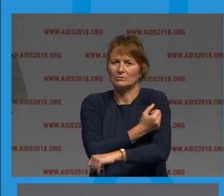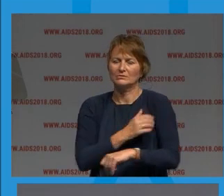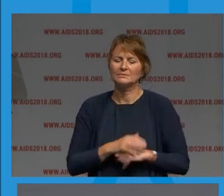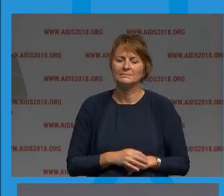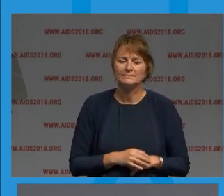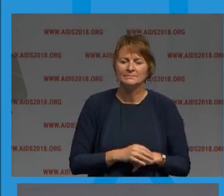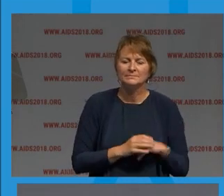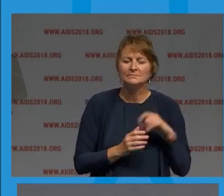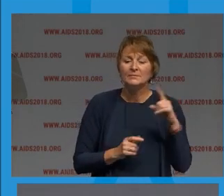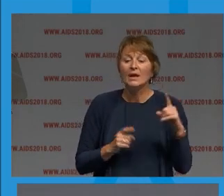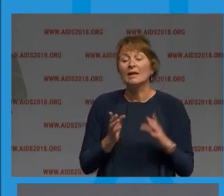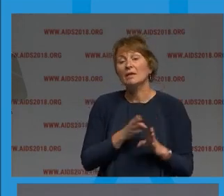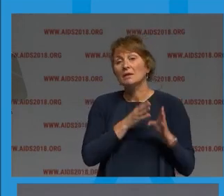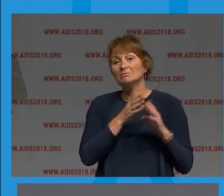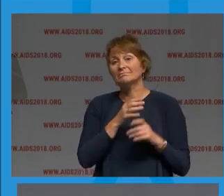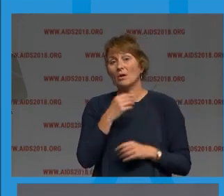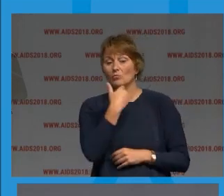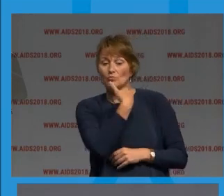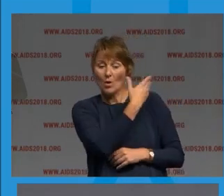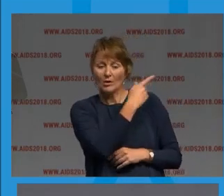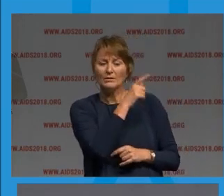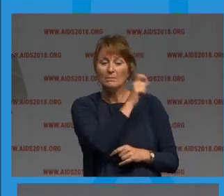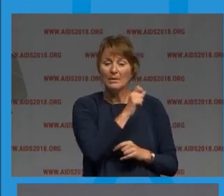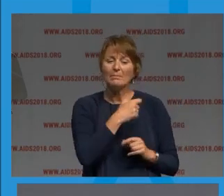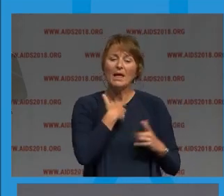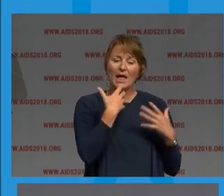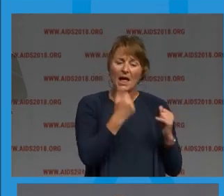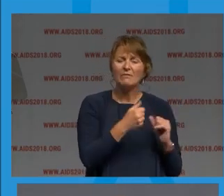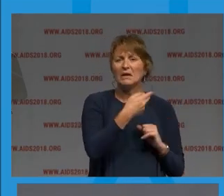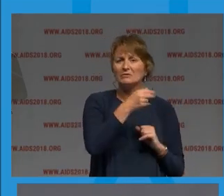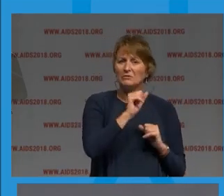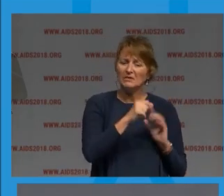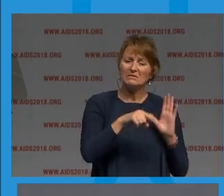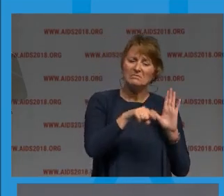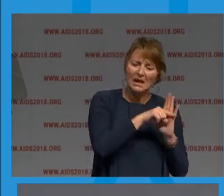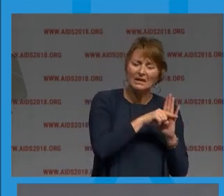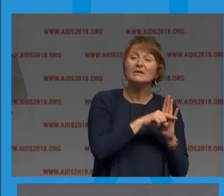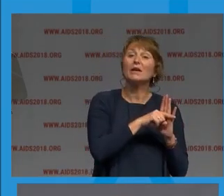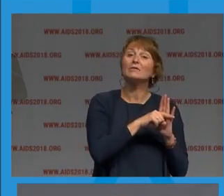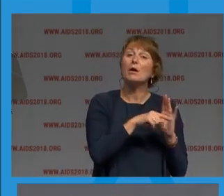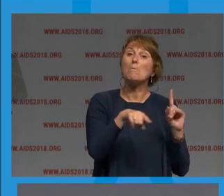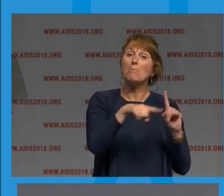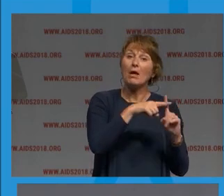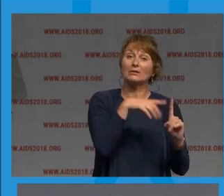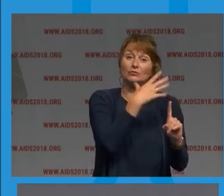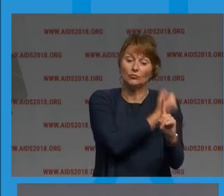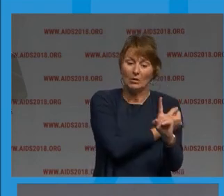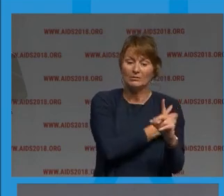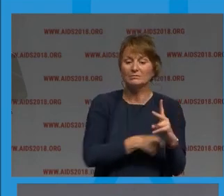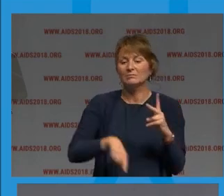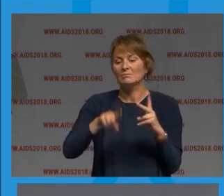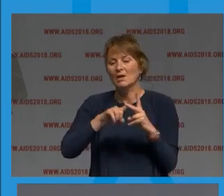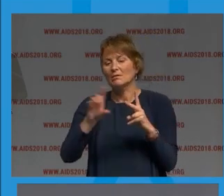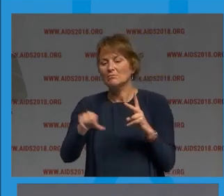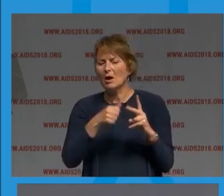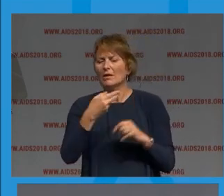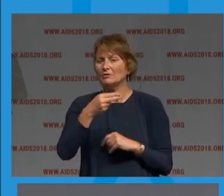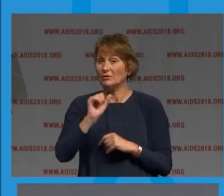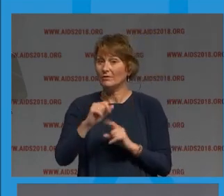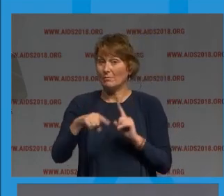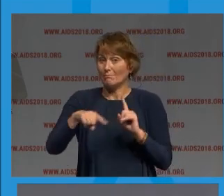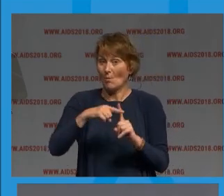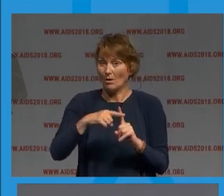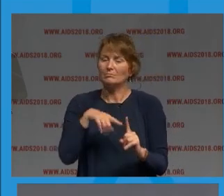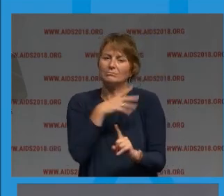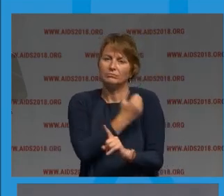to HIV-positive and HIV-negative people who inject drugs. In many countries, we need political will to